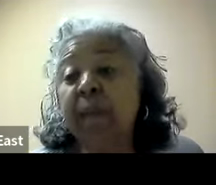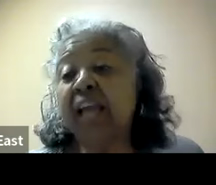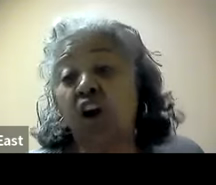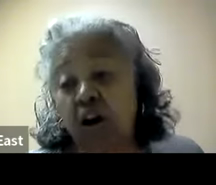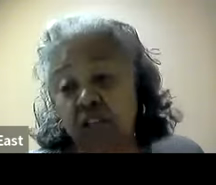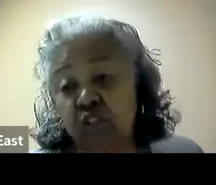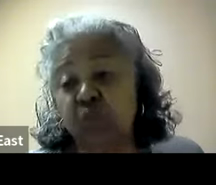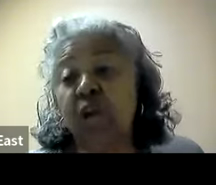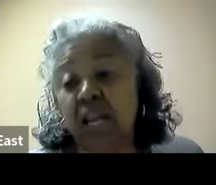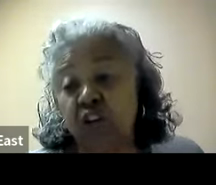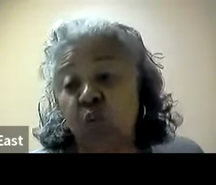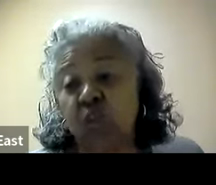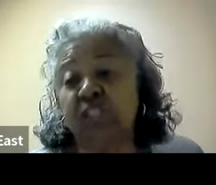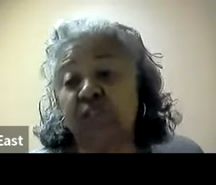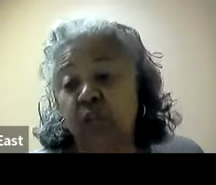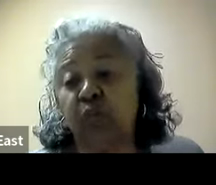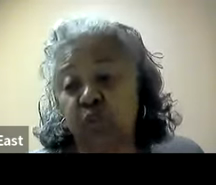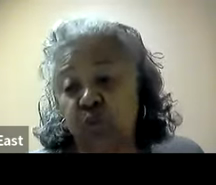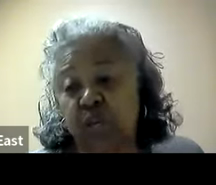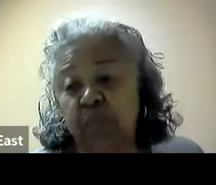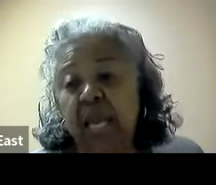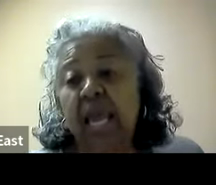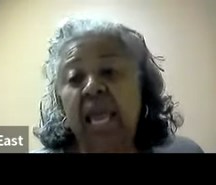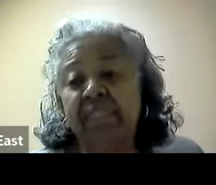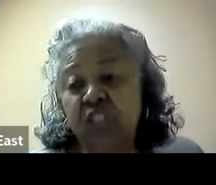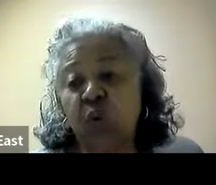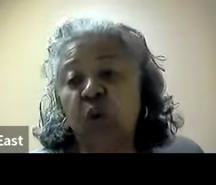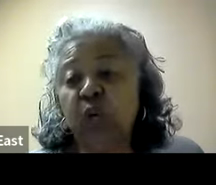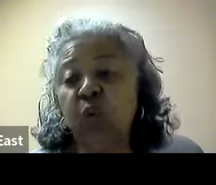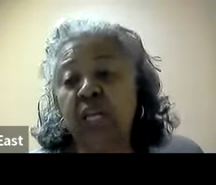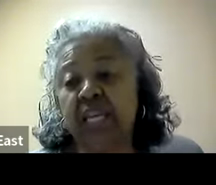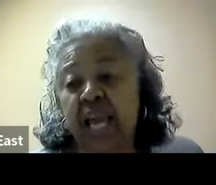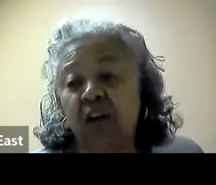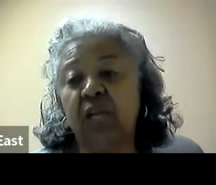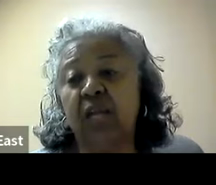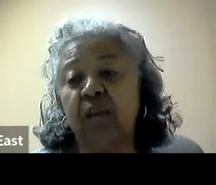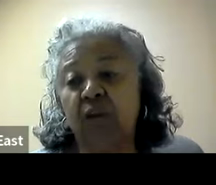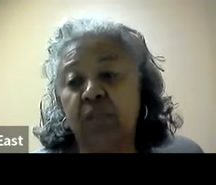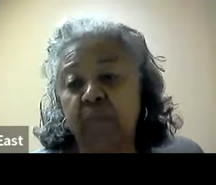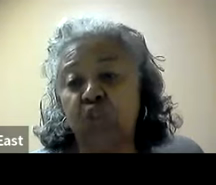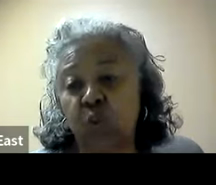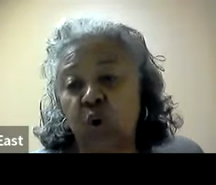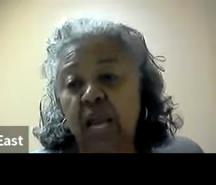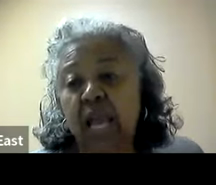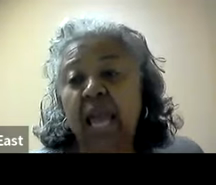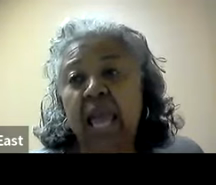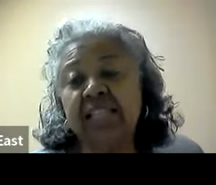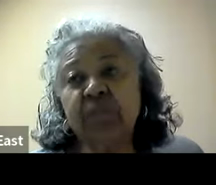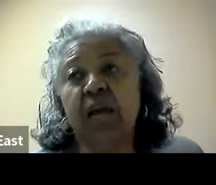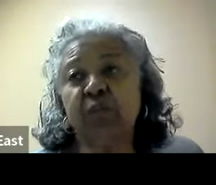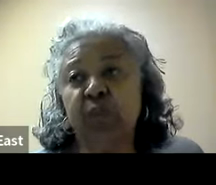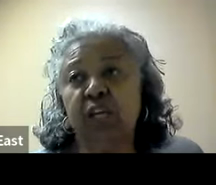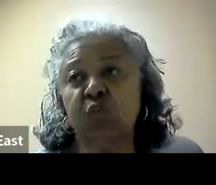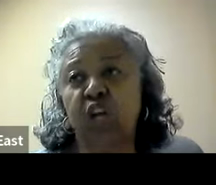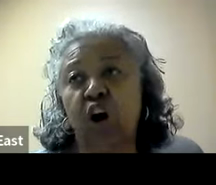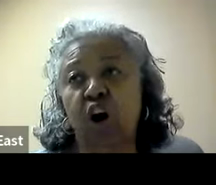own backyard do not know what's available to them. And that's why we want to get out and about and make sure. And